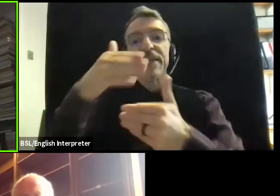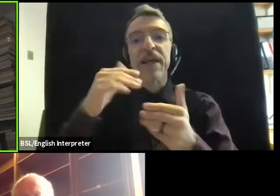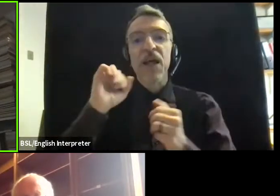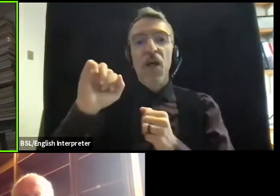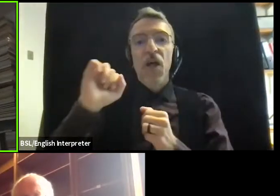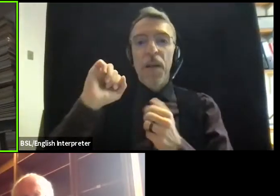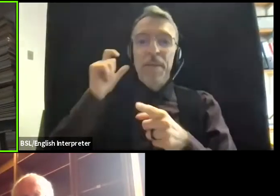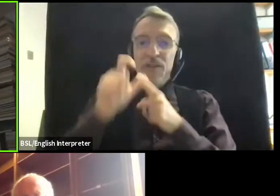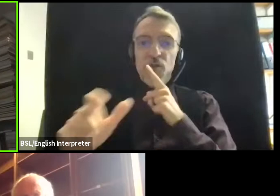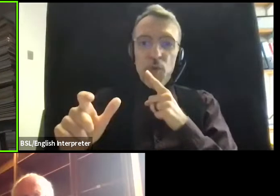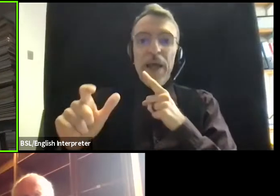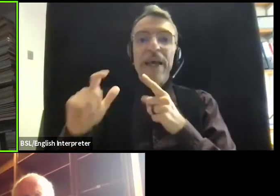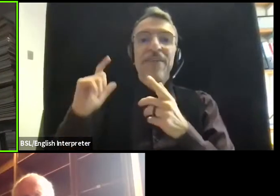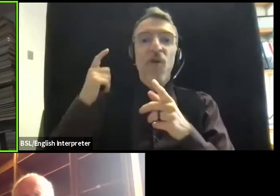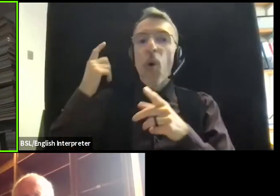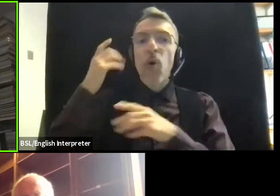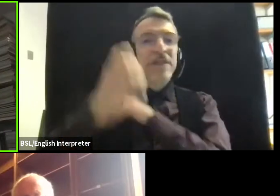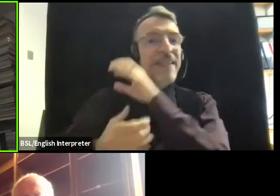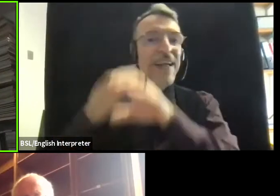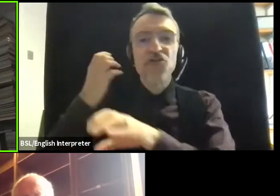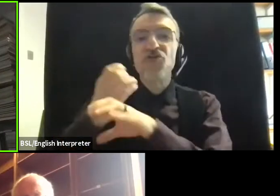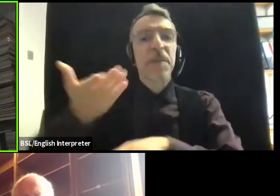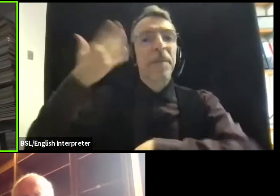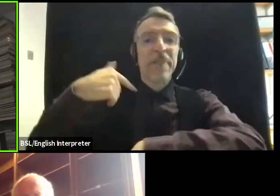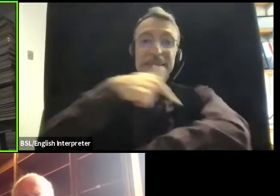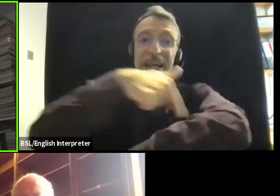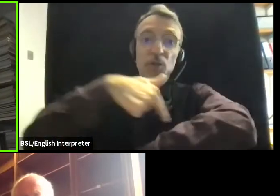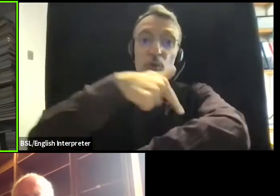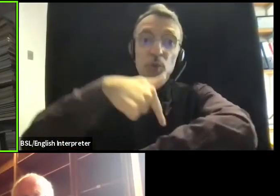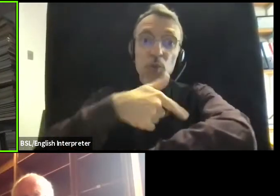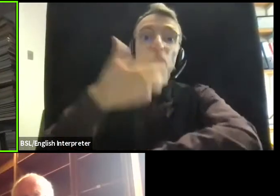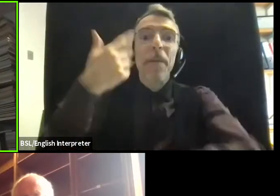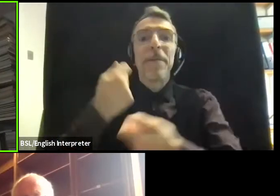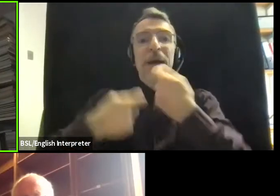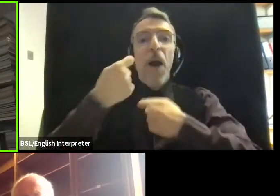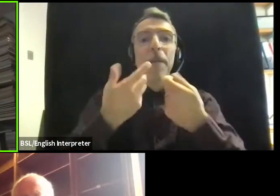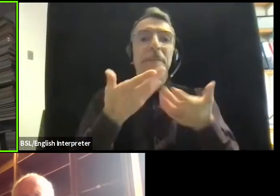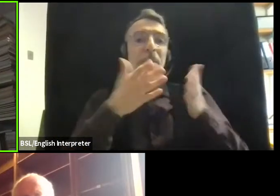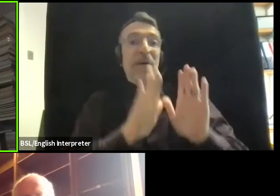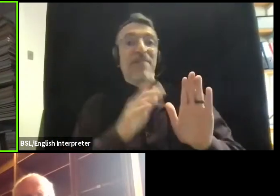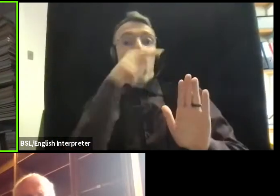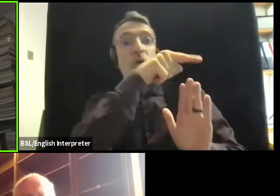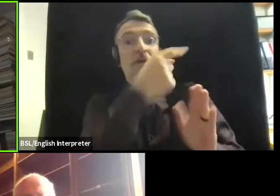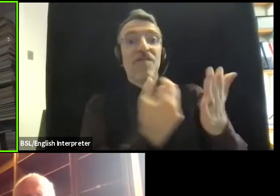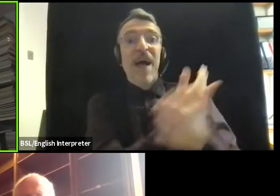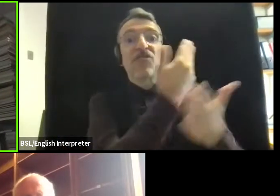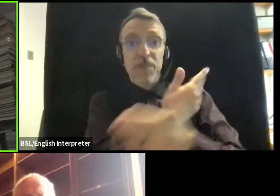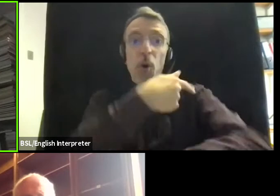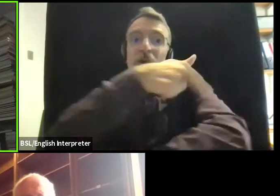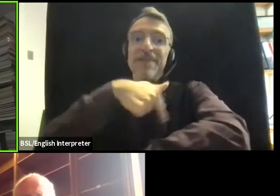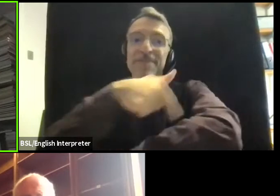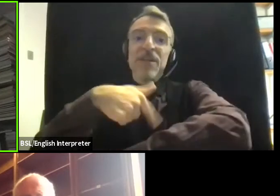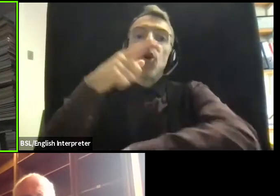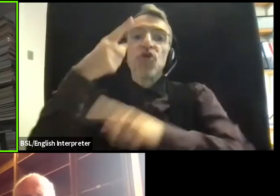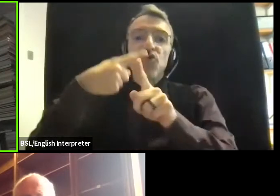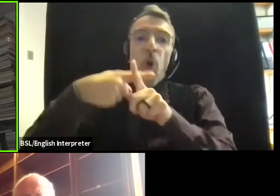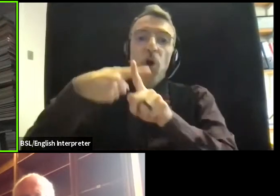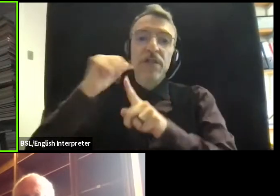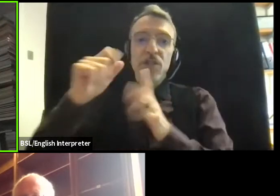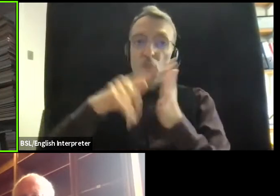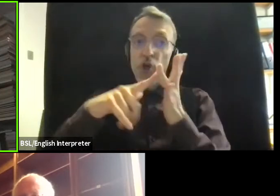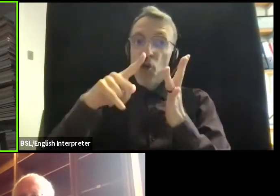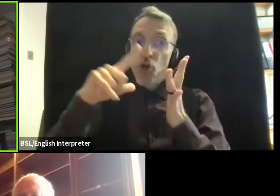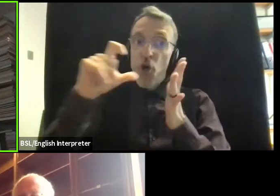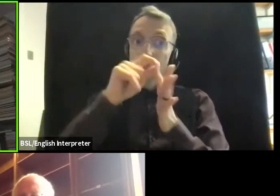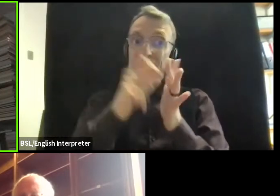for centuries, well before tattoos became fashionable in the West. And in one of these interviews, one of the young people